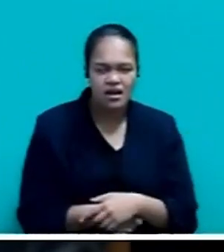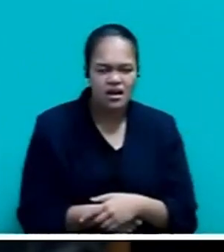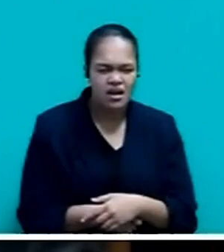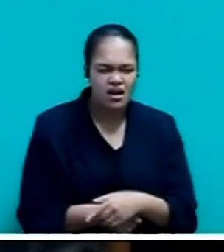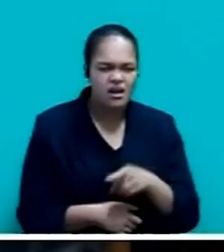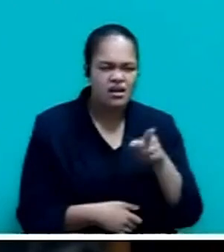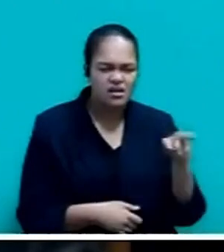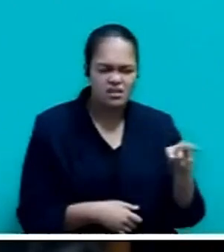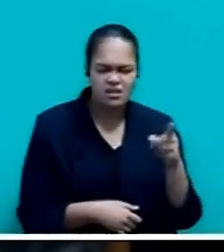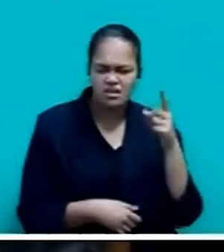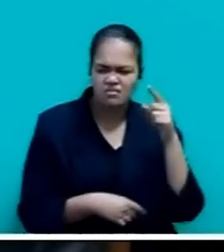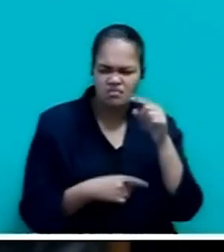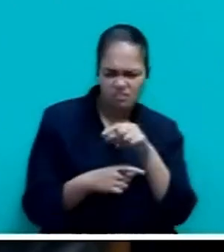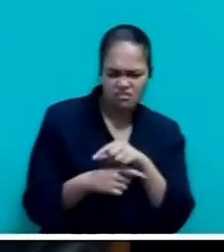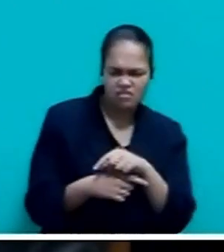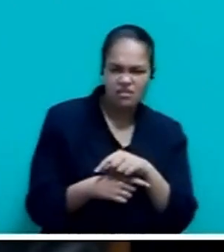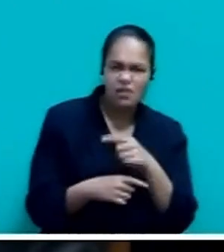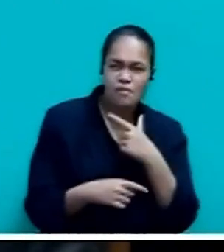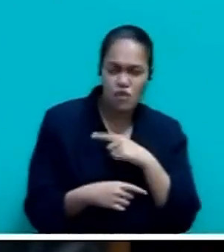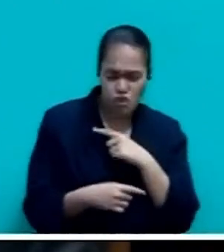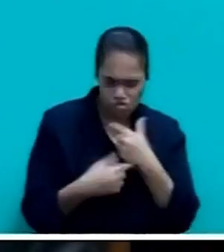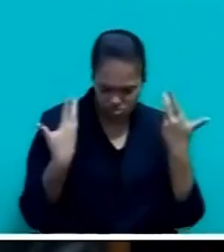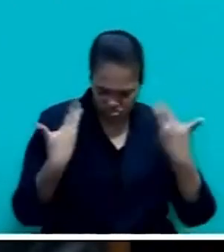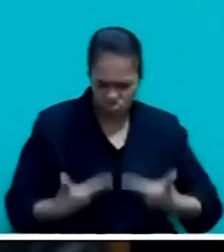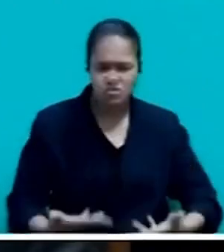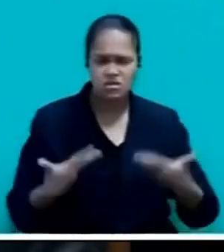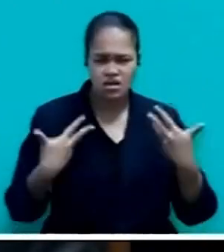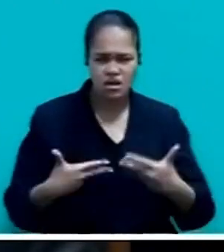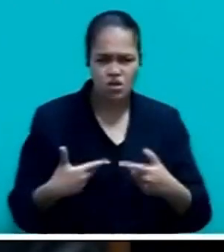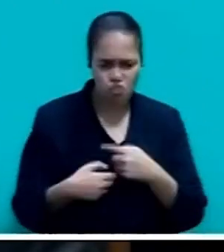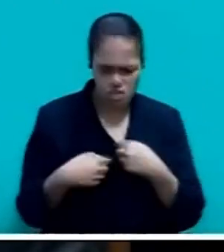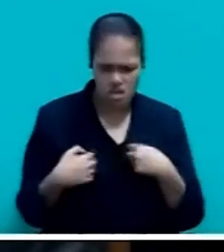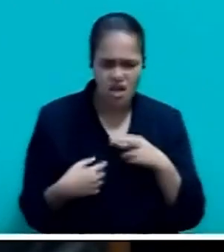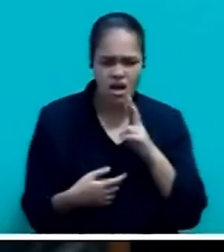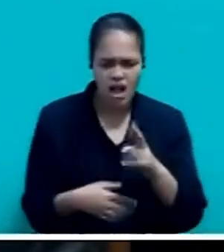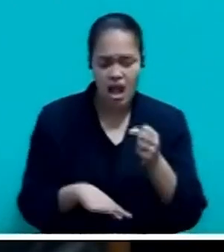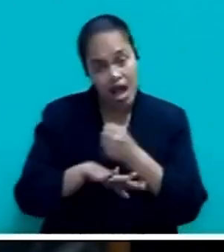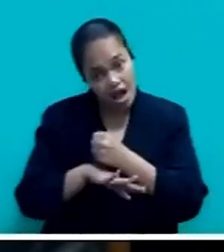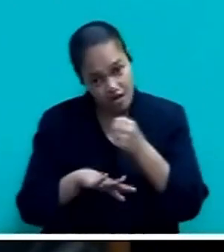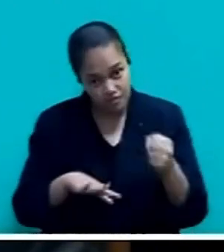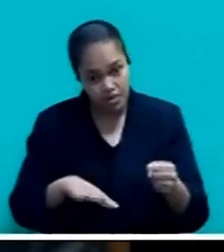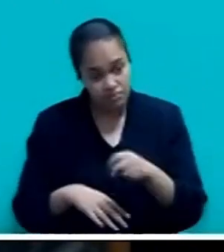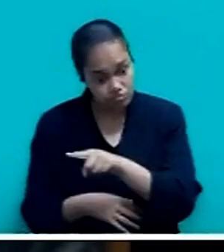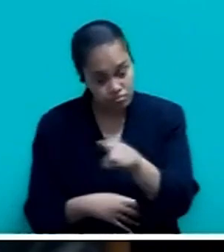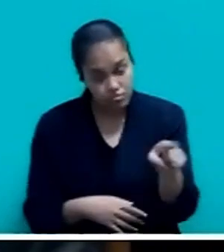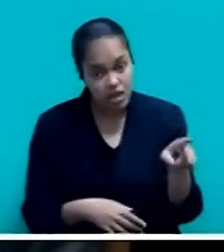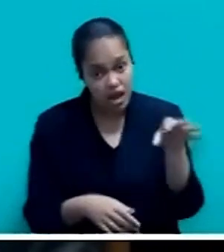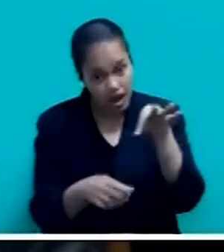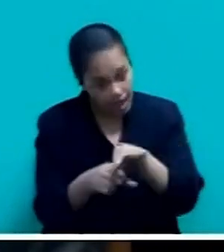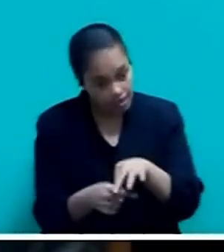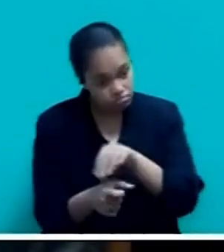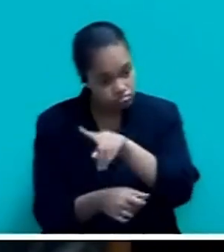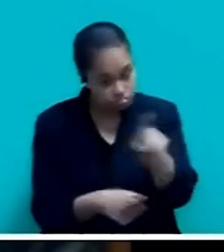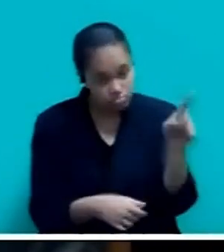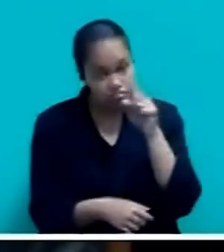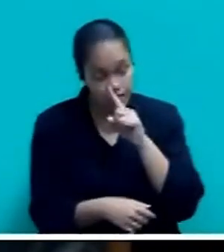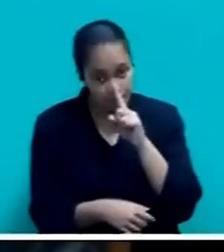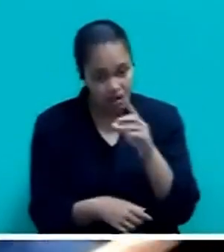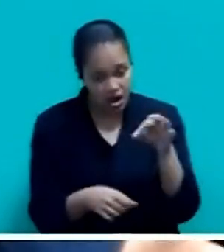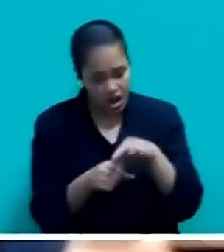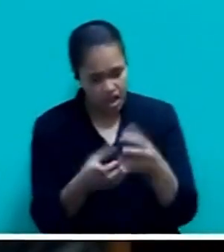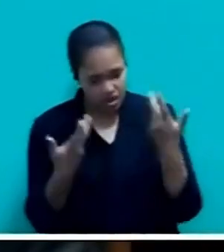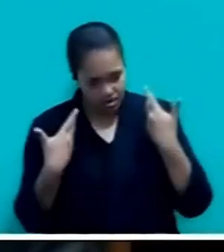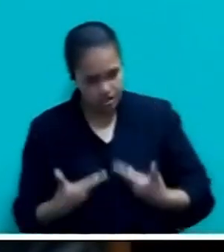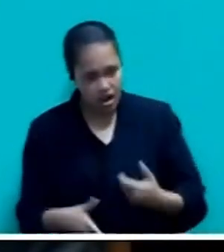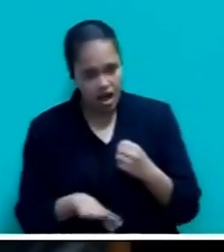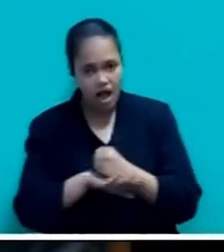about 51. That's why we are. It's the government for the people. It's the government for the people, elected by the people. In a scale